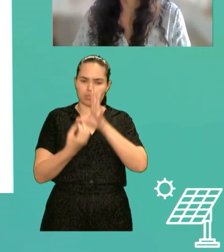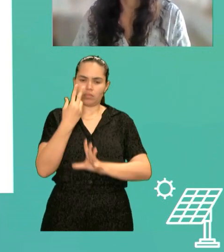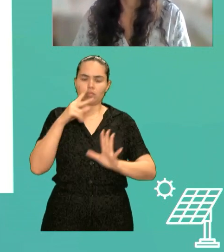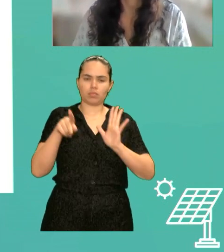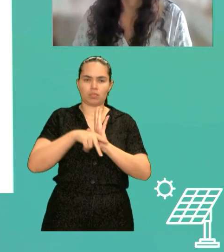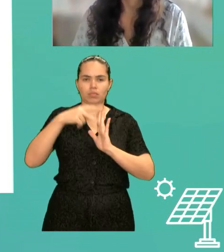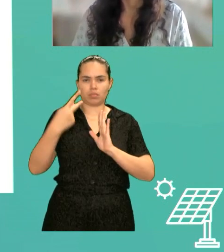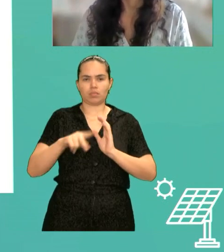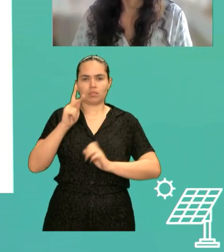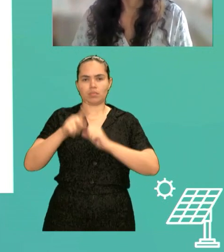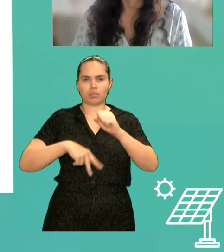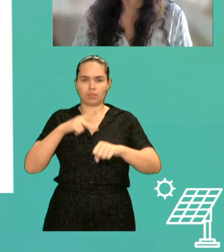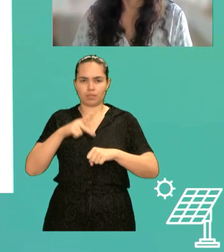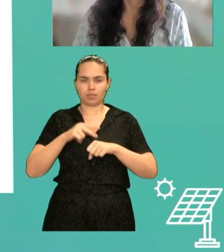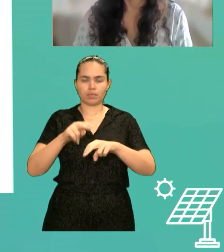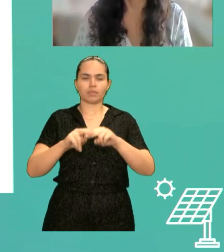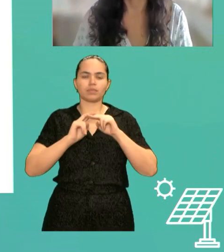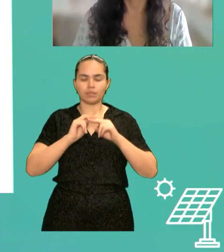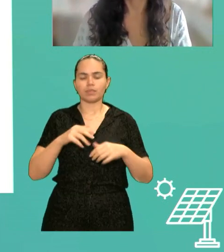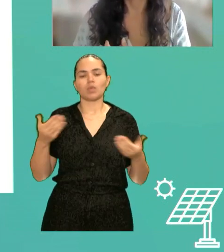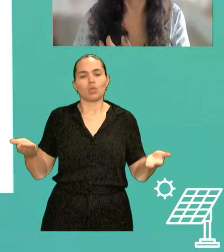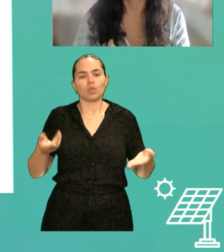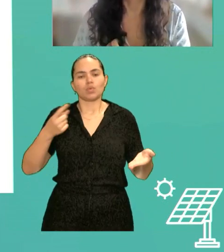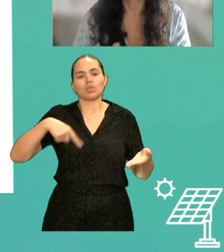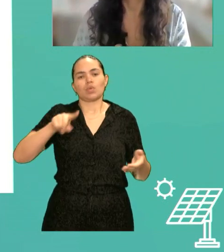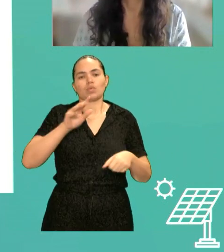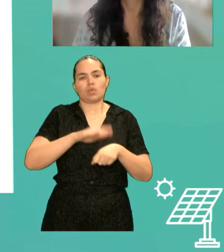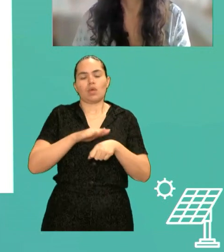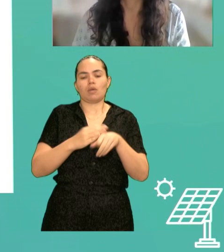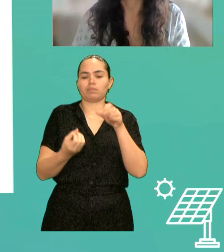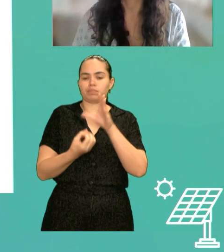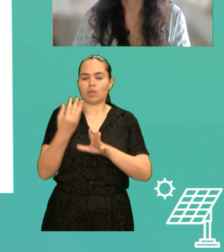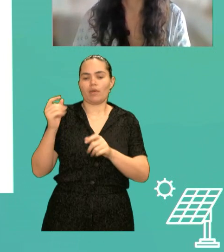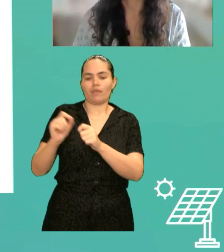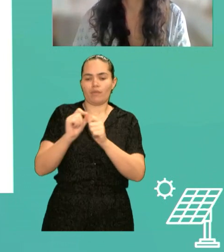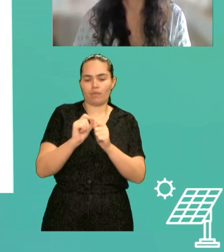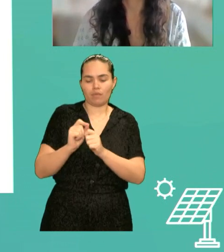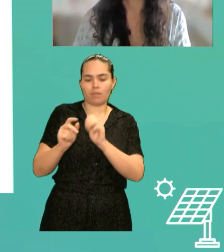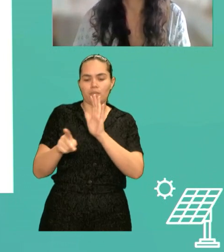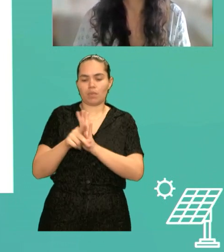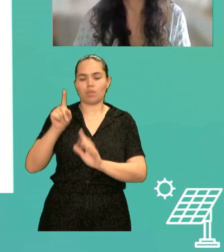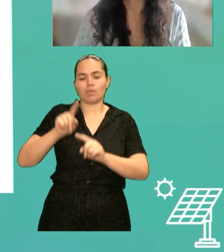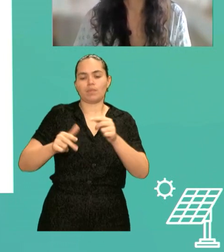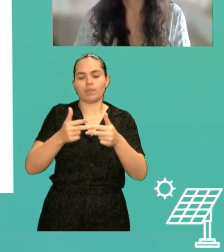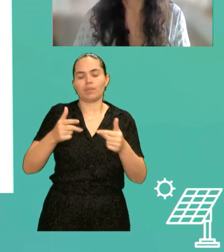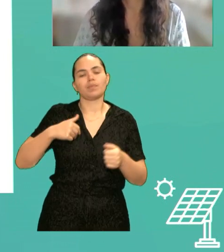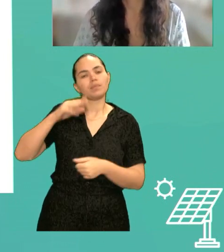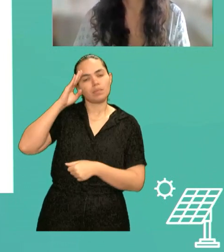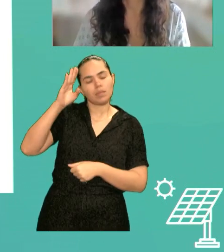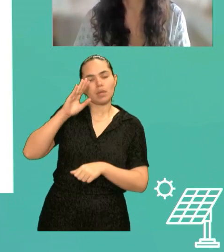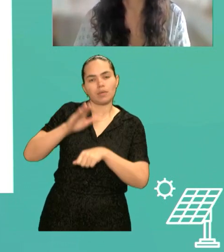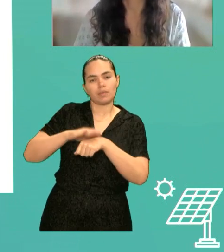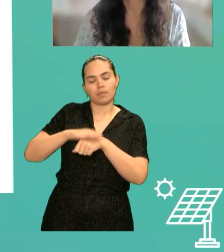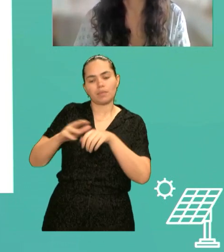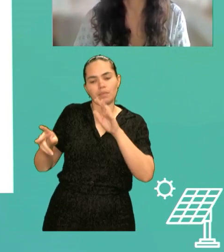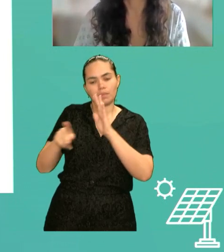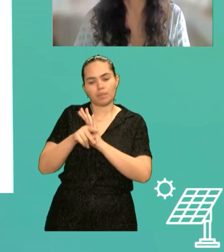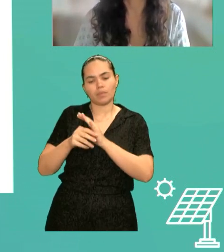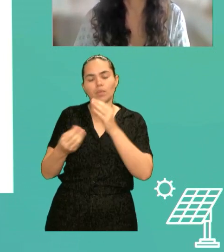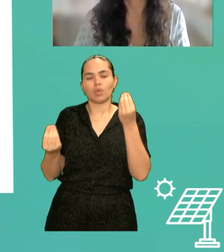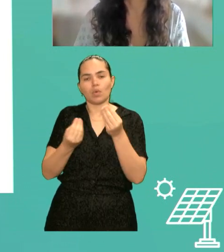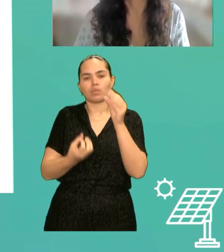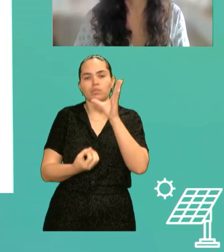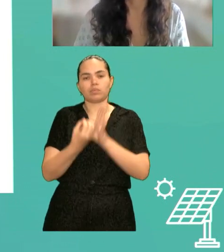on importation of ammonia. And so we have the capacity